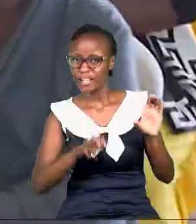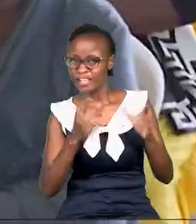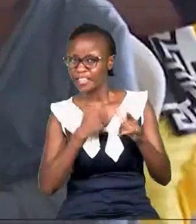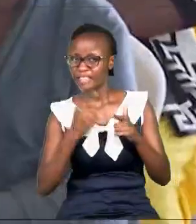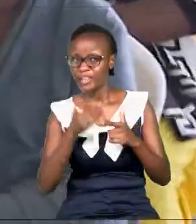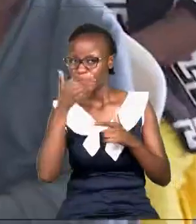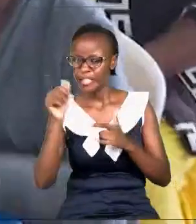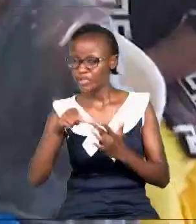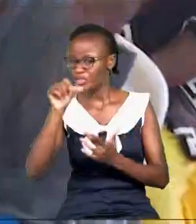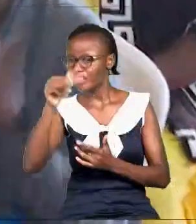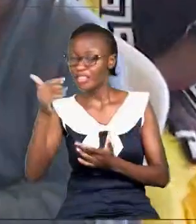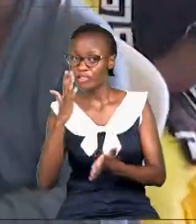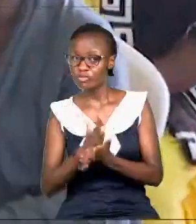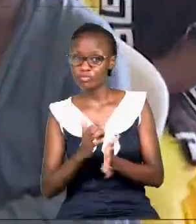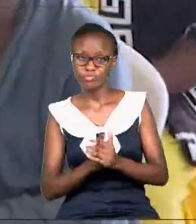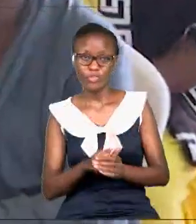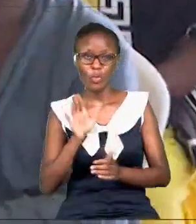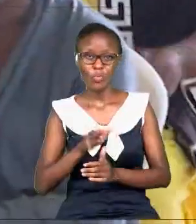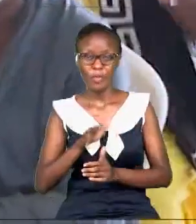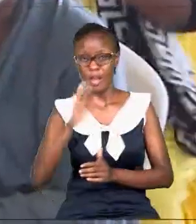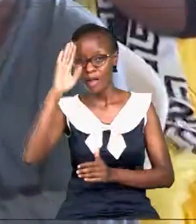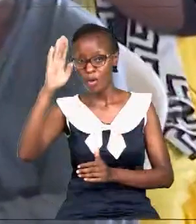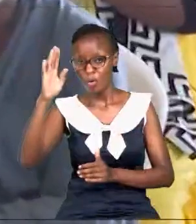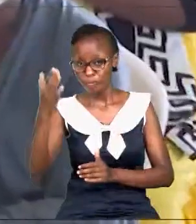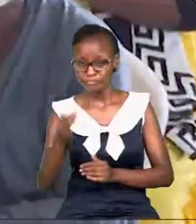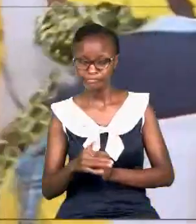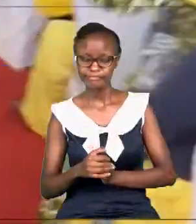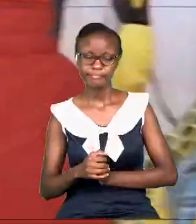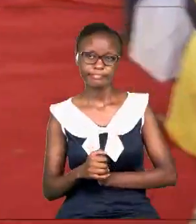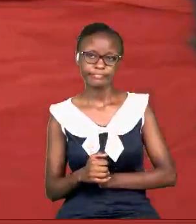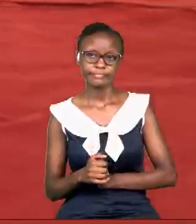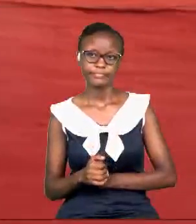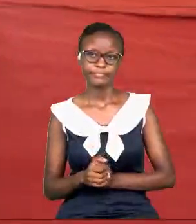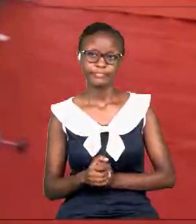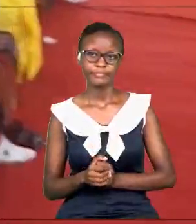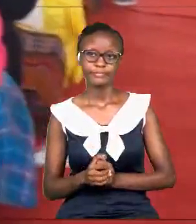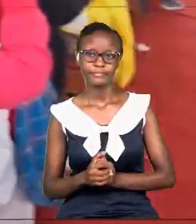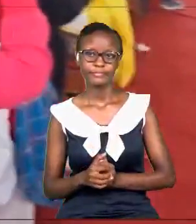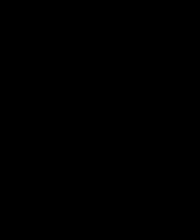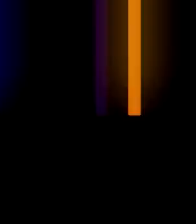Wamama oi. Shilling Etich, Switch TV.